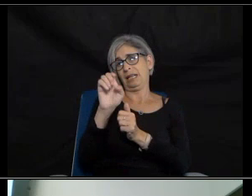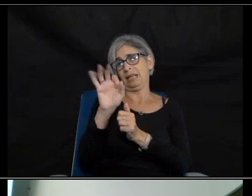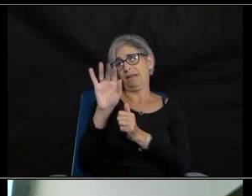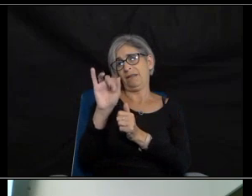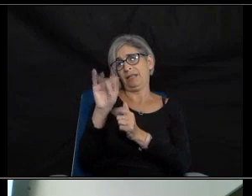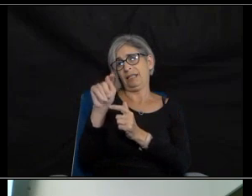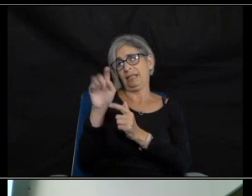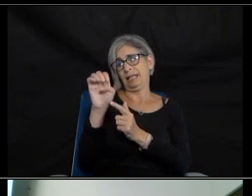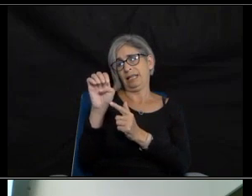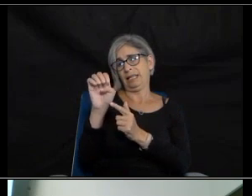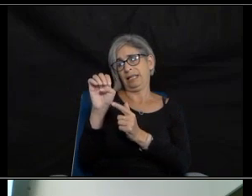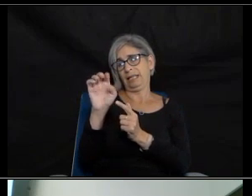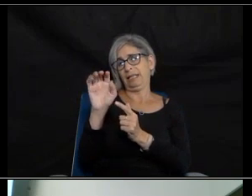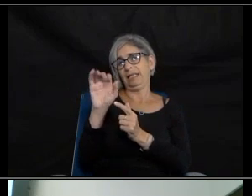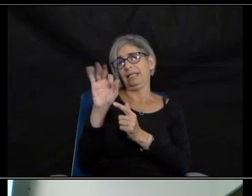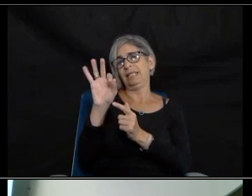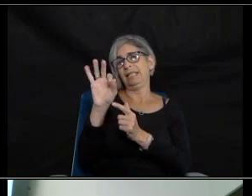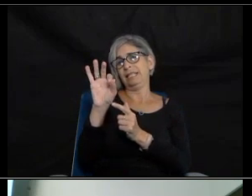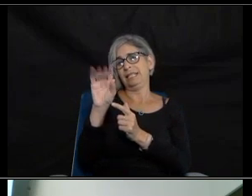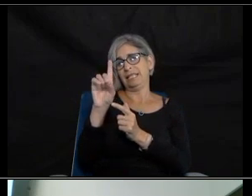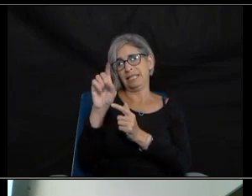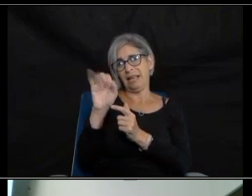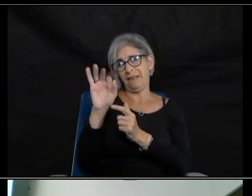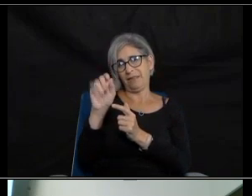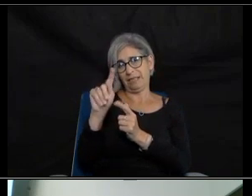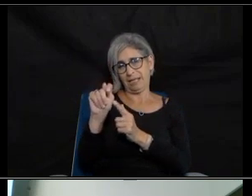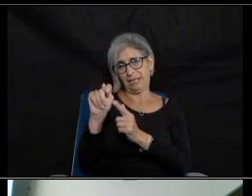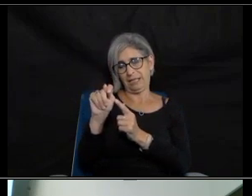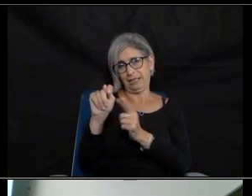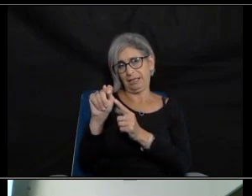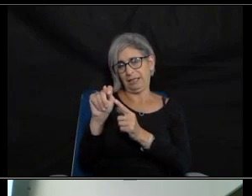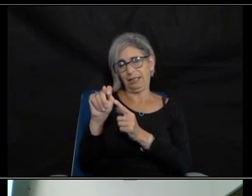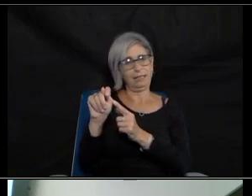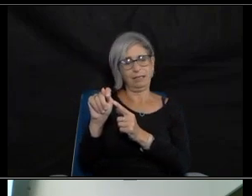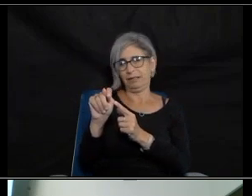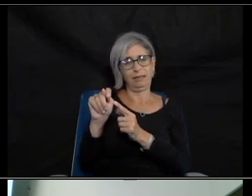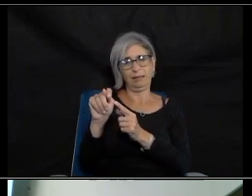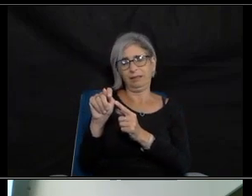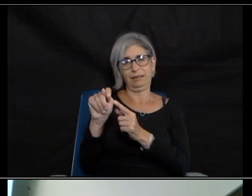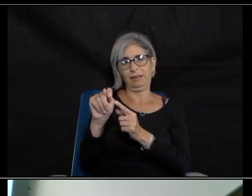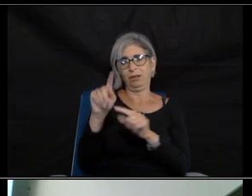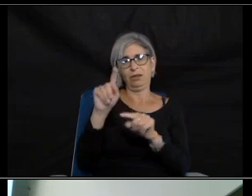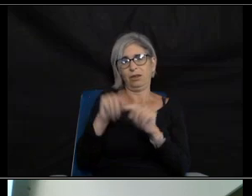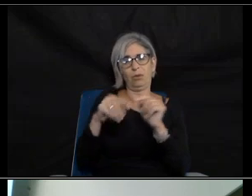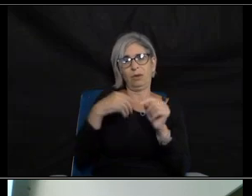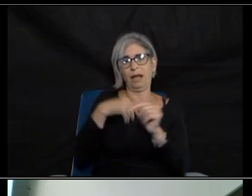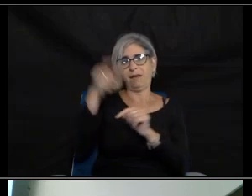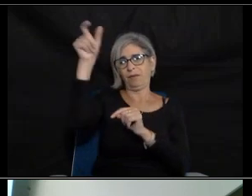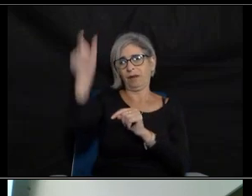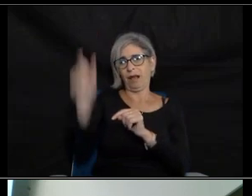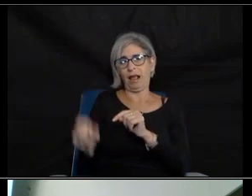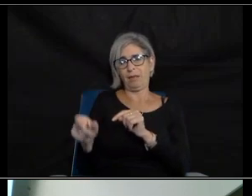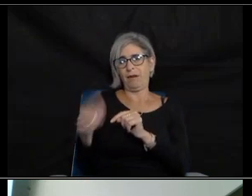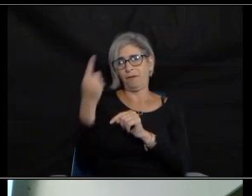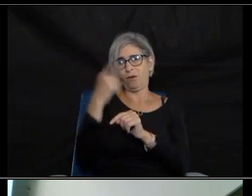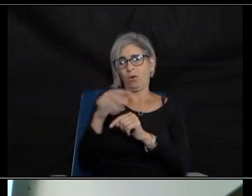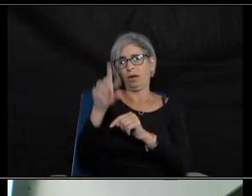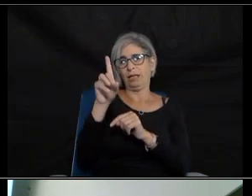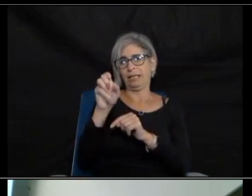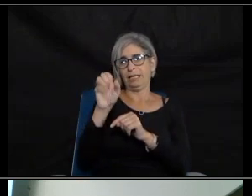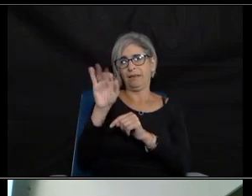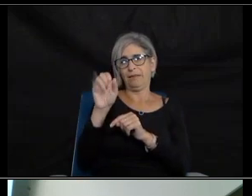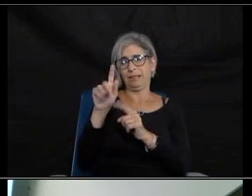Now, the problem with that is there's no such thing as a deficit column in underwriting. The most